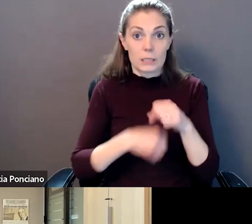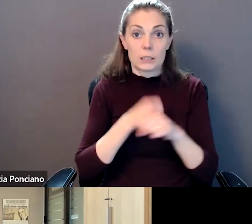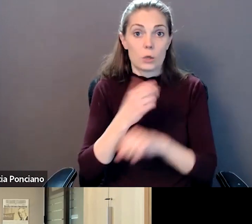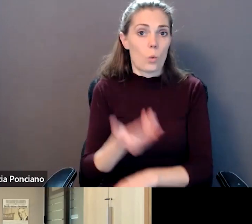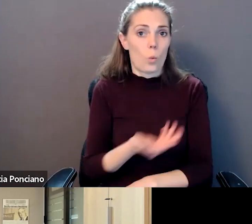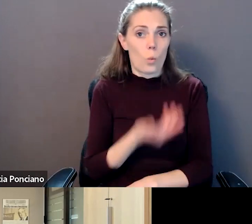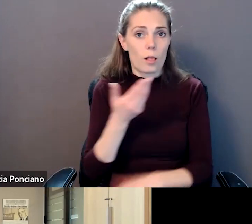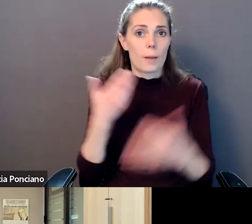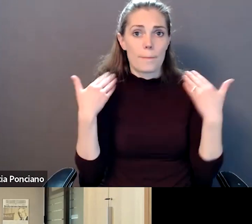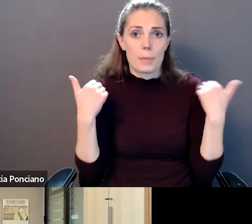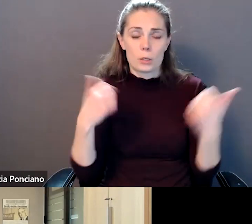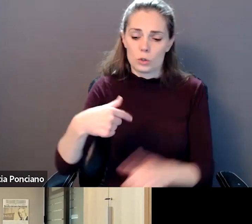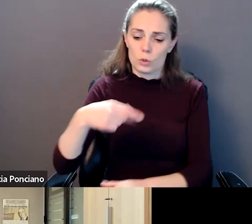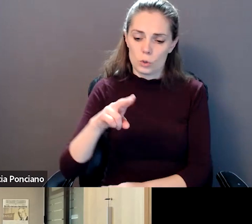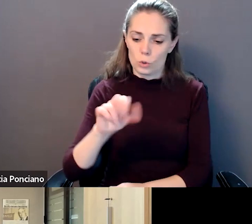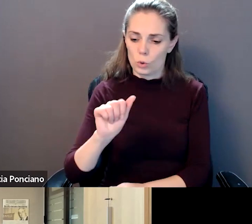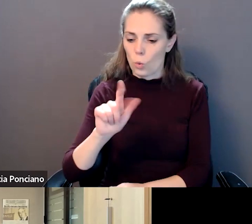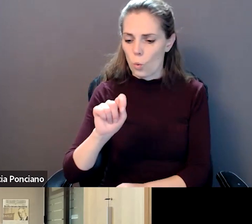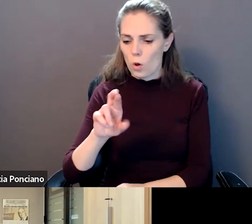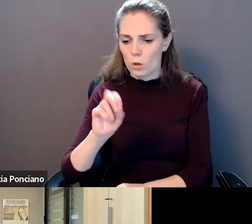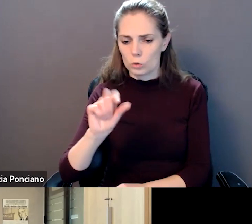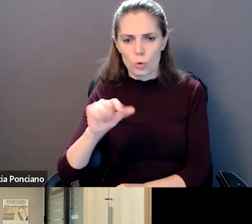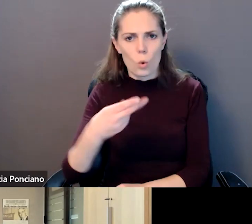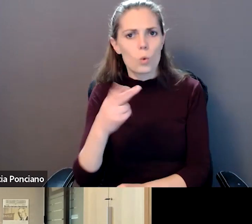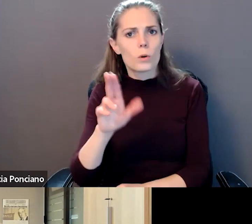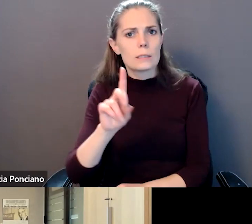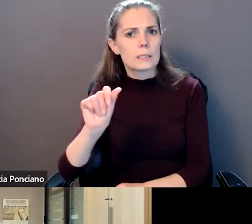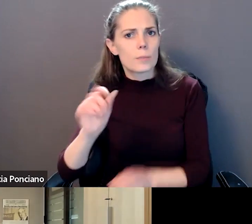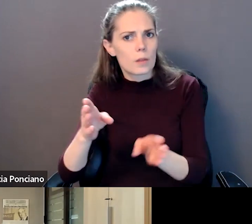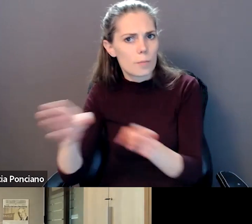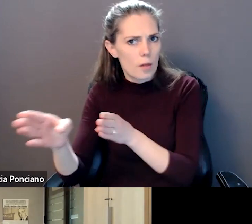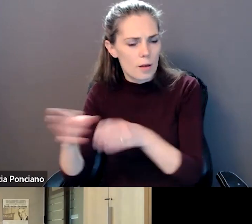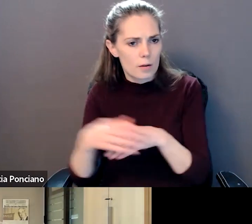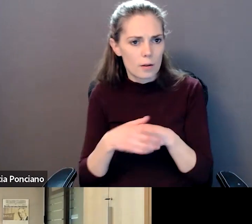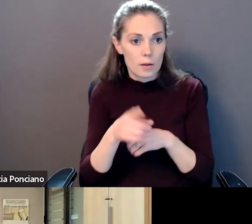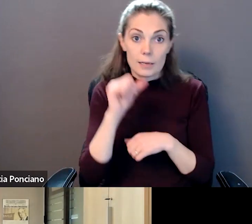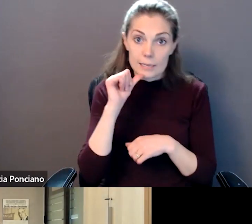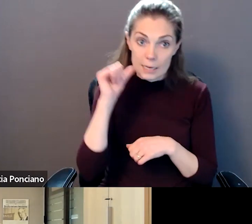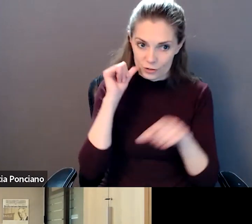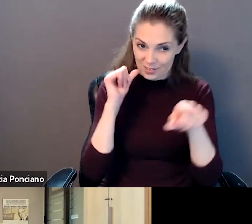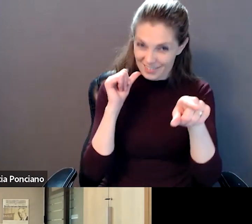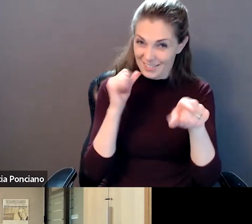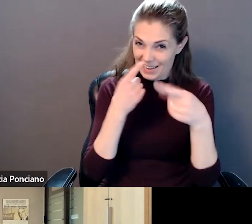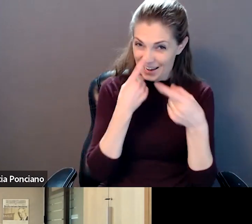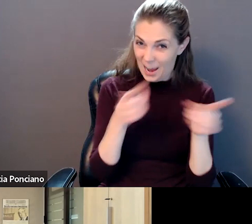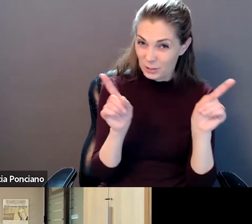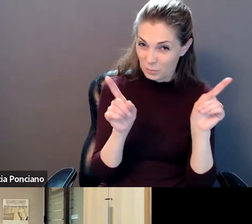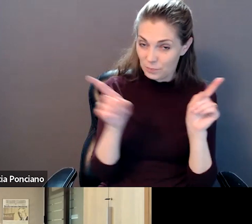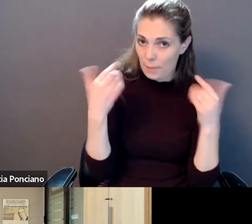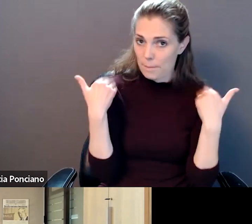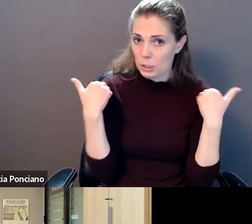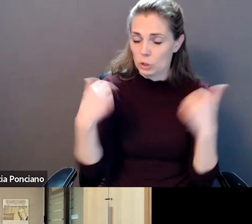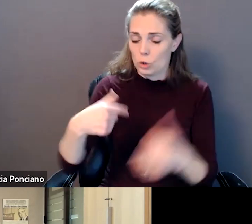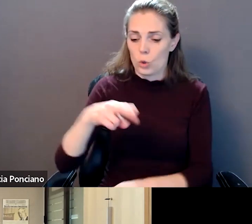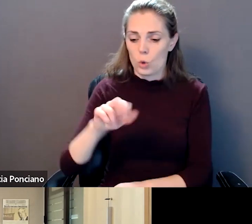disability inclusion plan. And some of you may have noticed yesterday an announcement that was made by Minister Qualtrough about